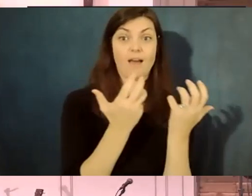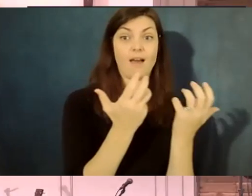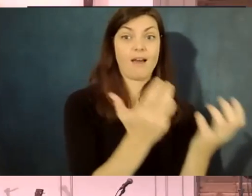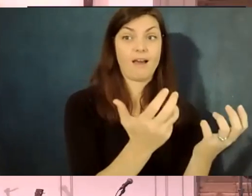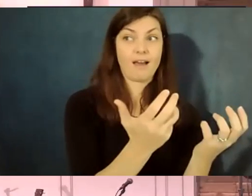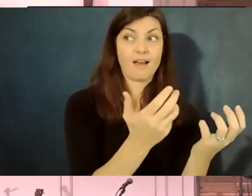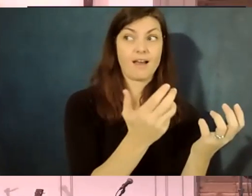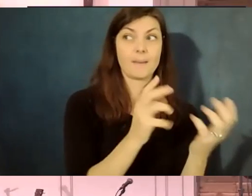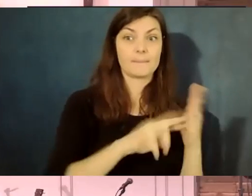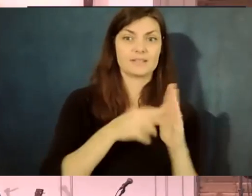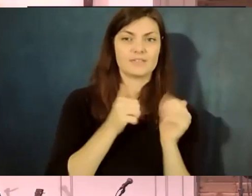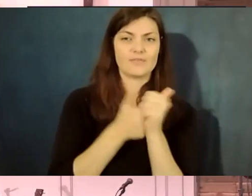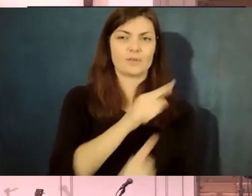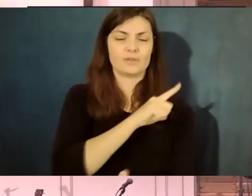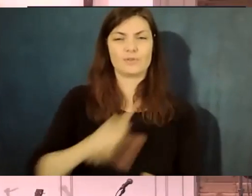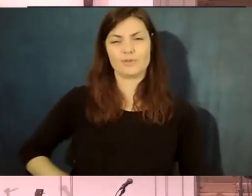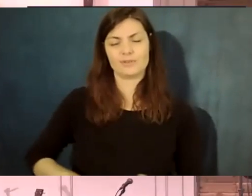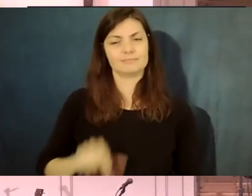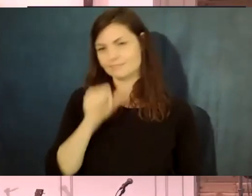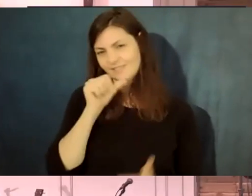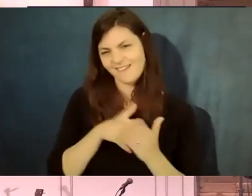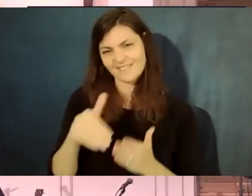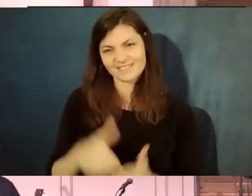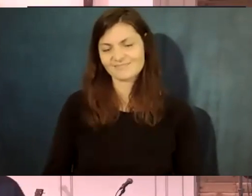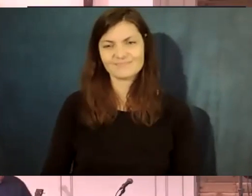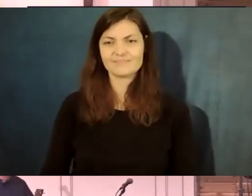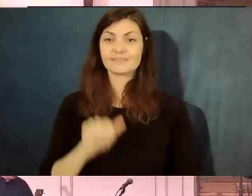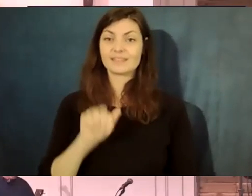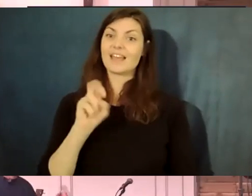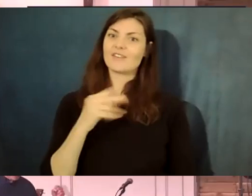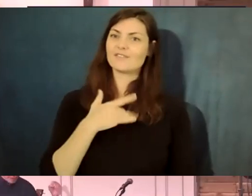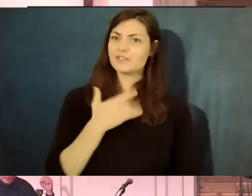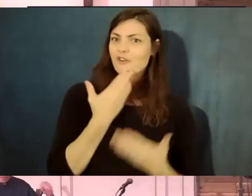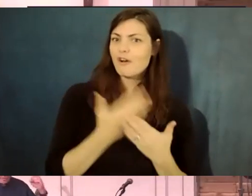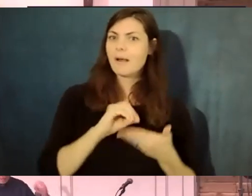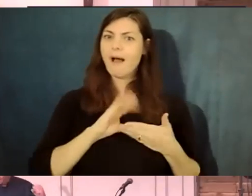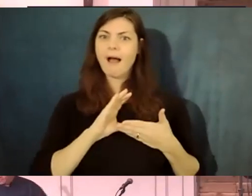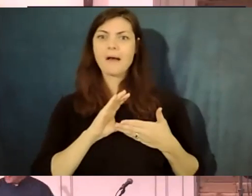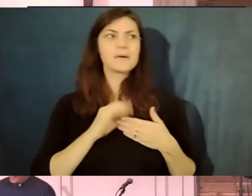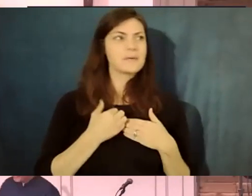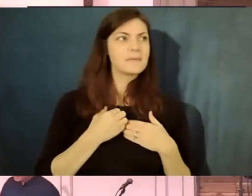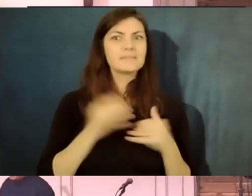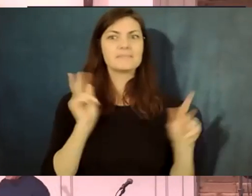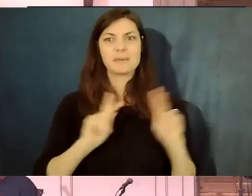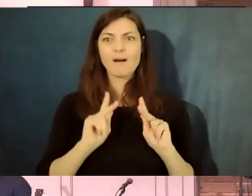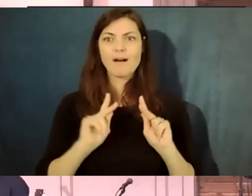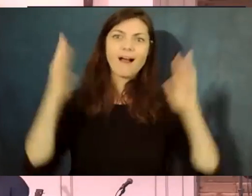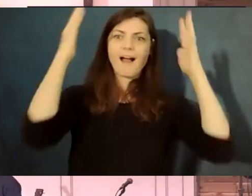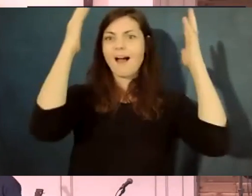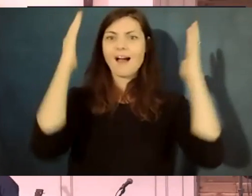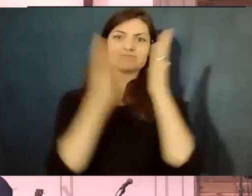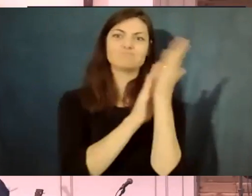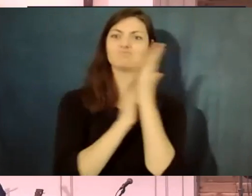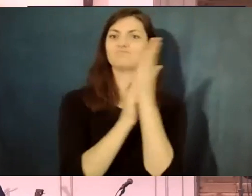Lord. Aaron is flattered. He's made this golden calf. They're all cheering, you know, Aaron, he's our man. And he sees